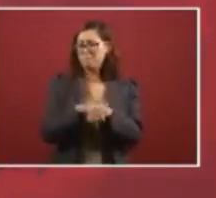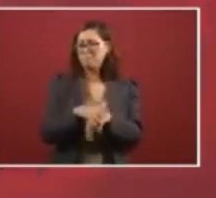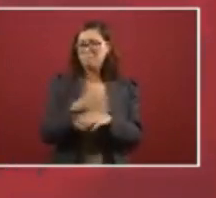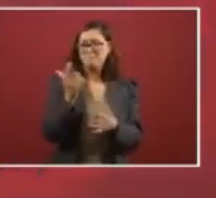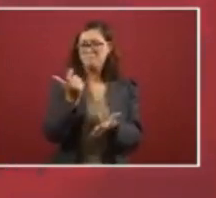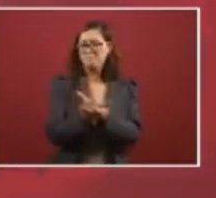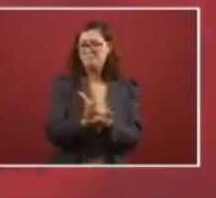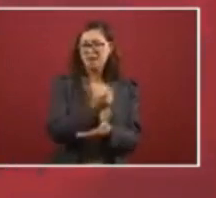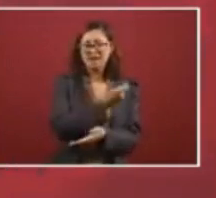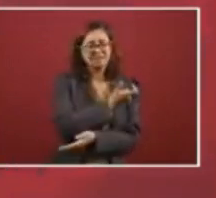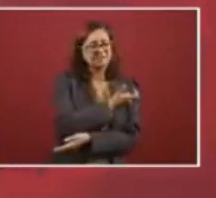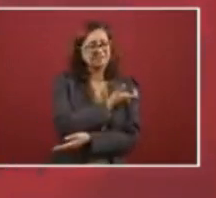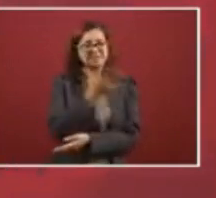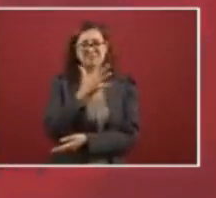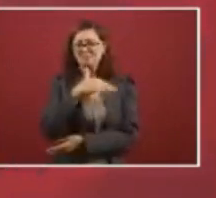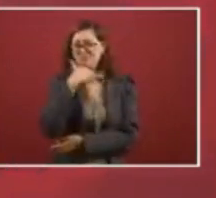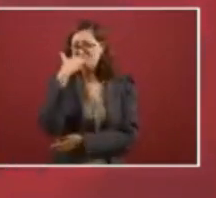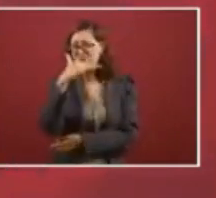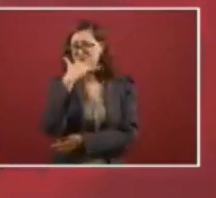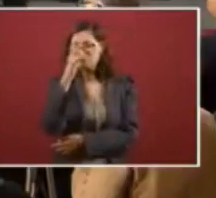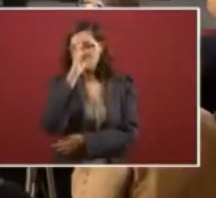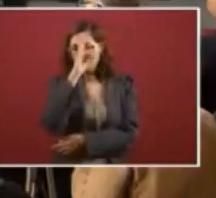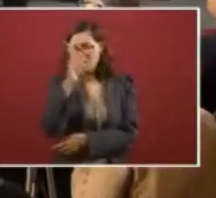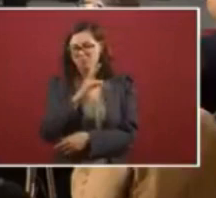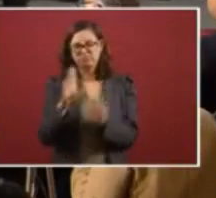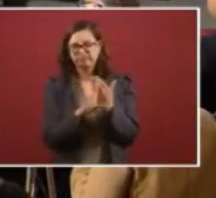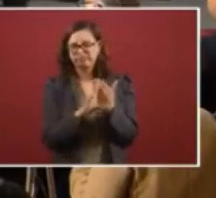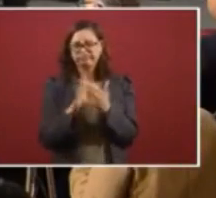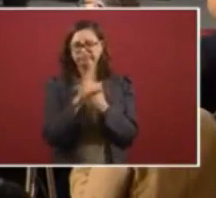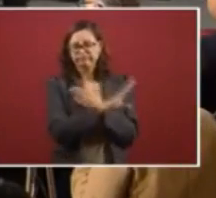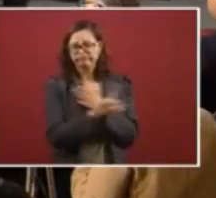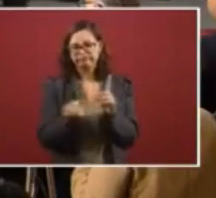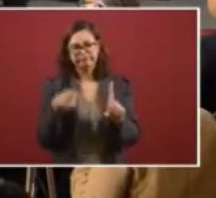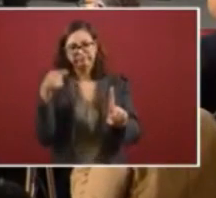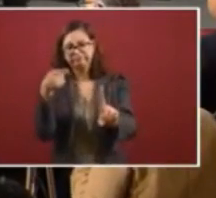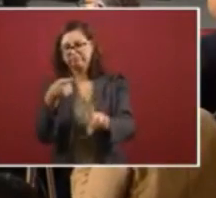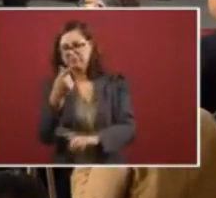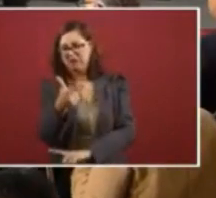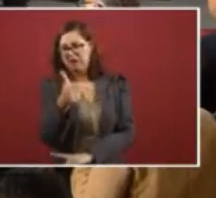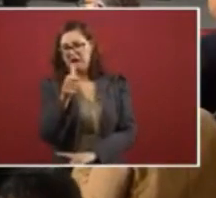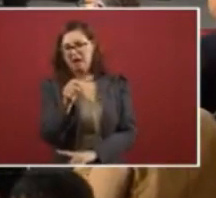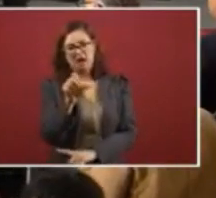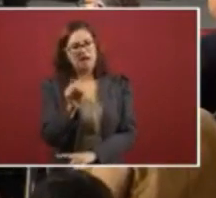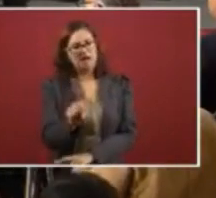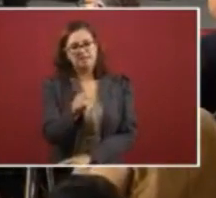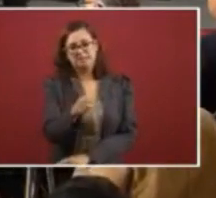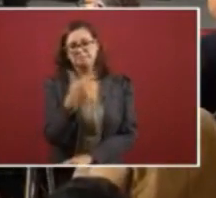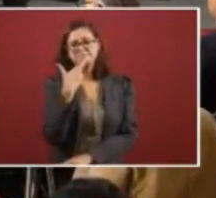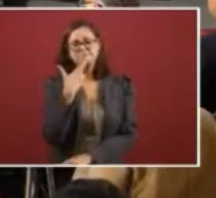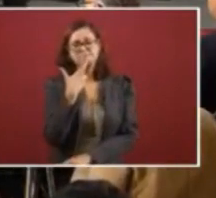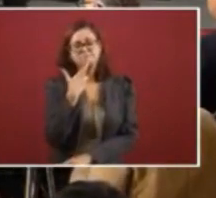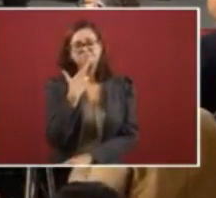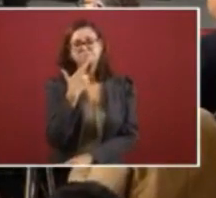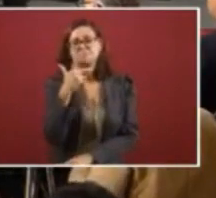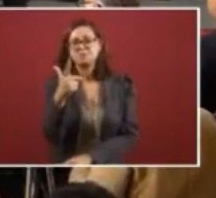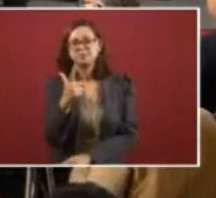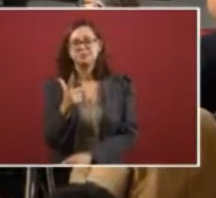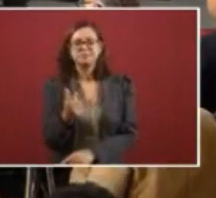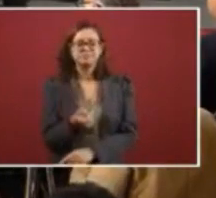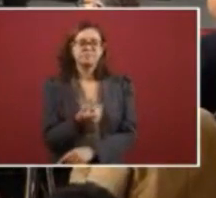use a more economical. And also, this is less contaminating.